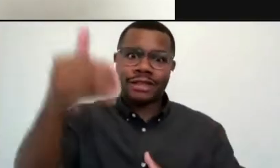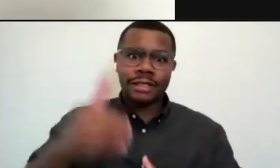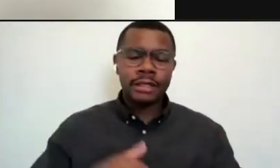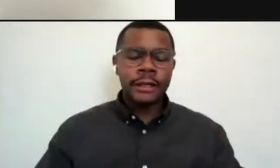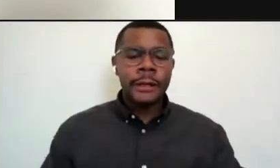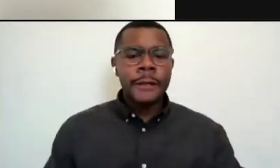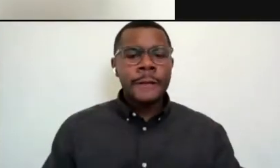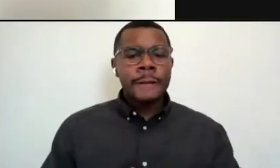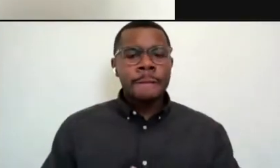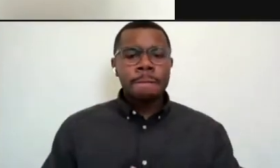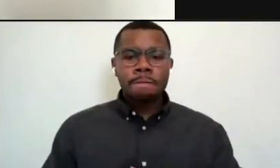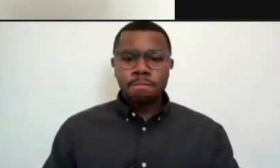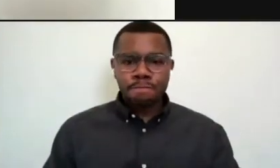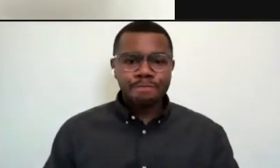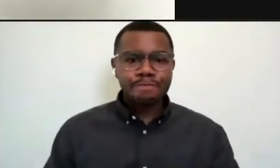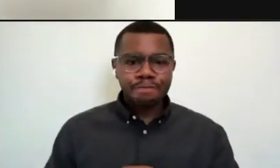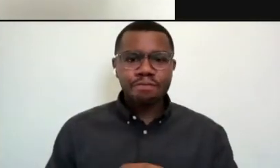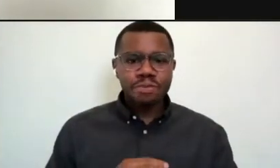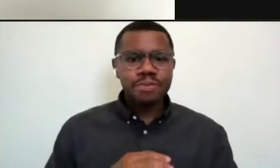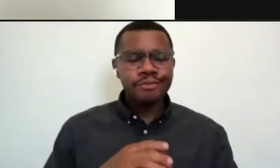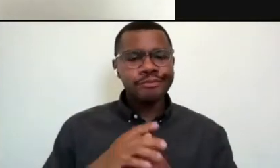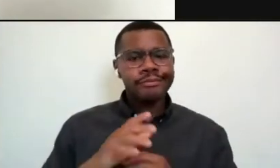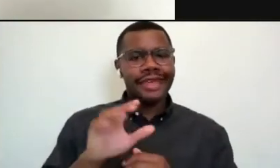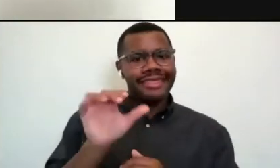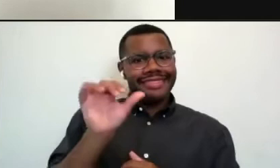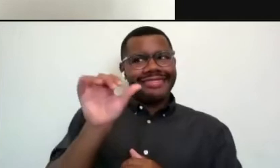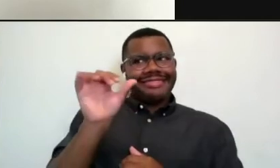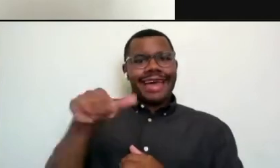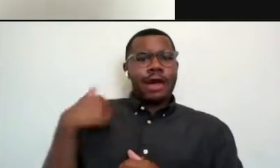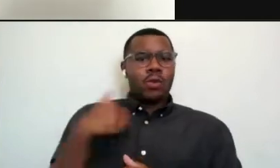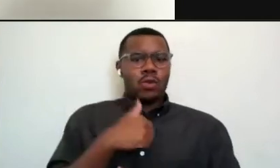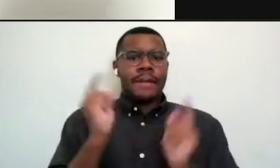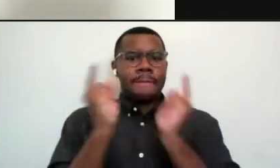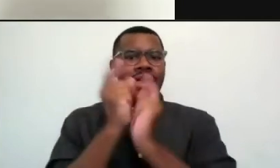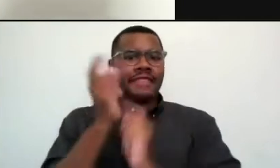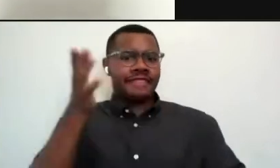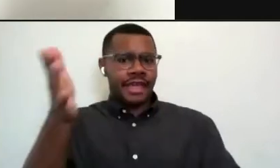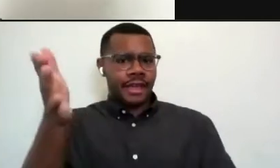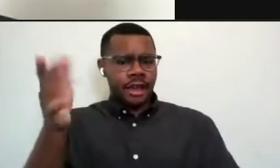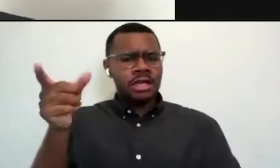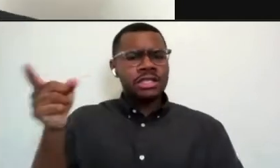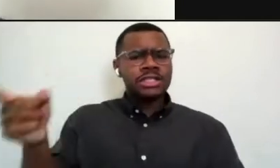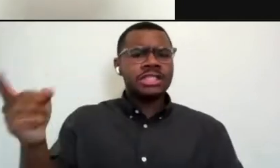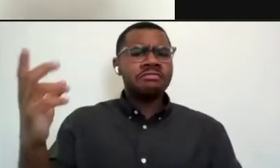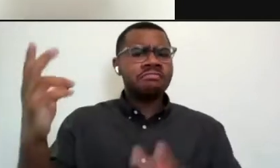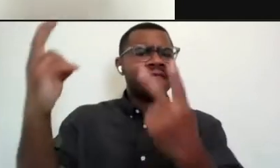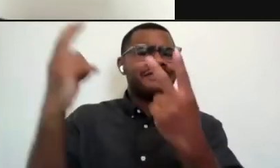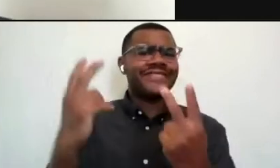Which is where we actually initially met. She's been a visiting professor at Dartmouth